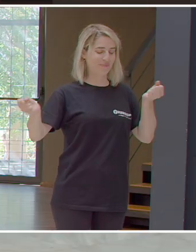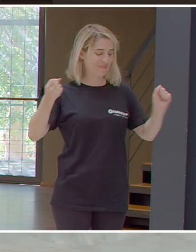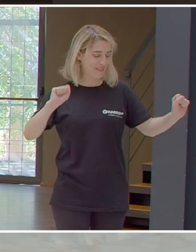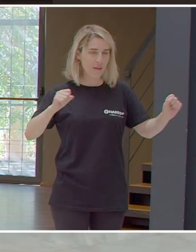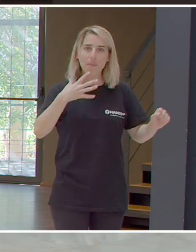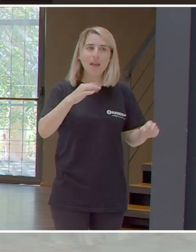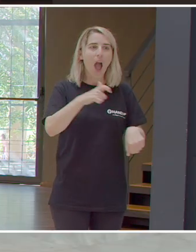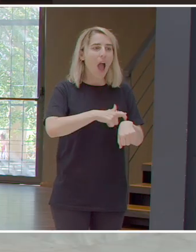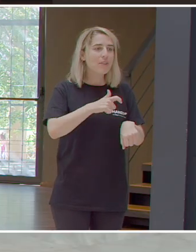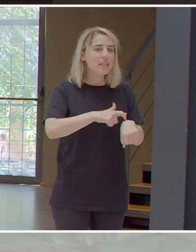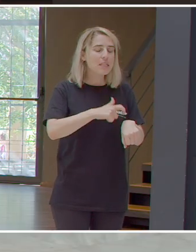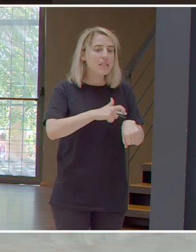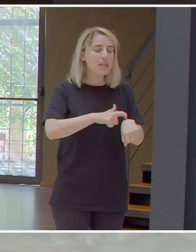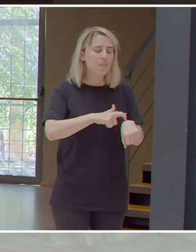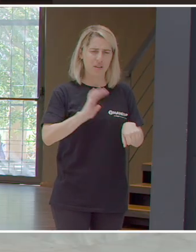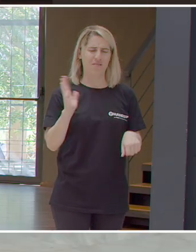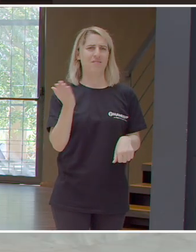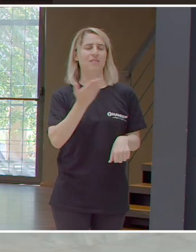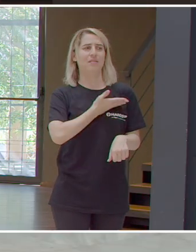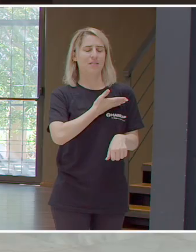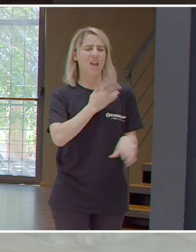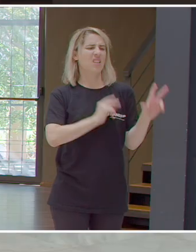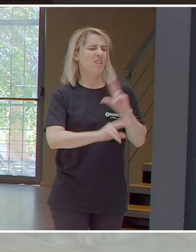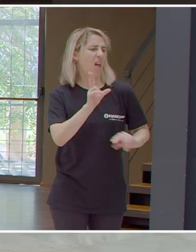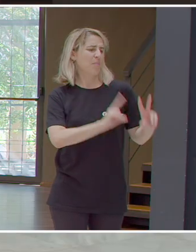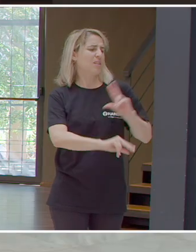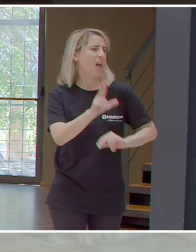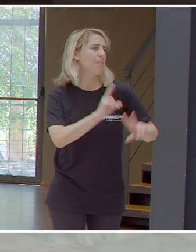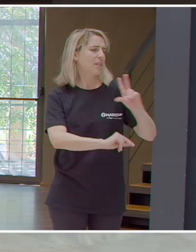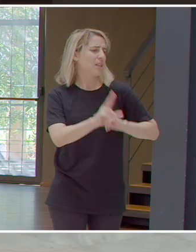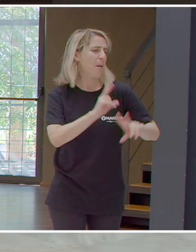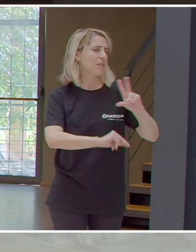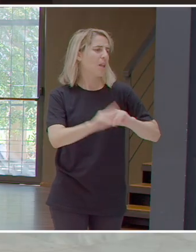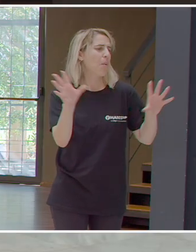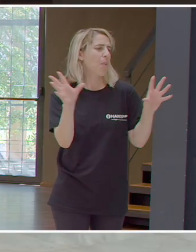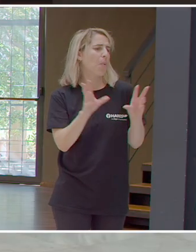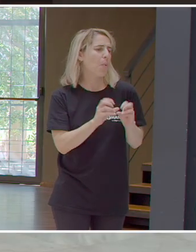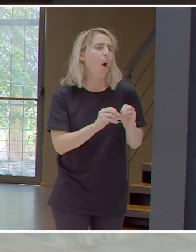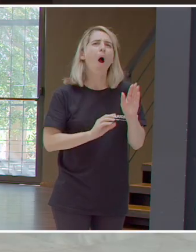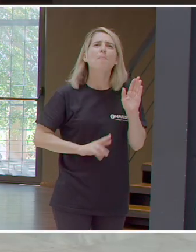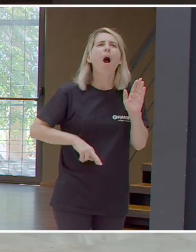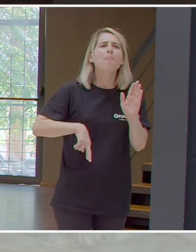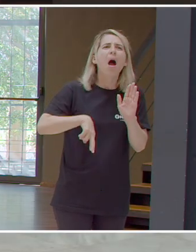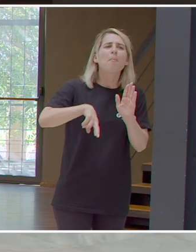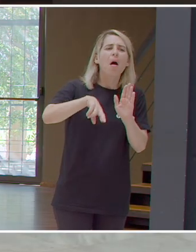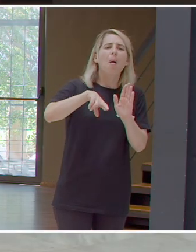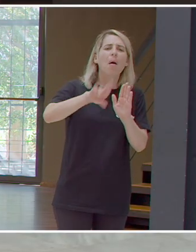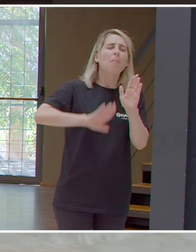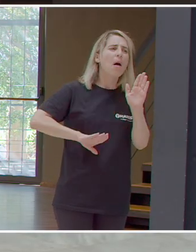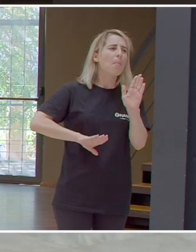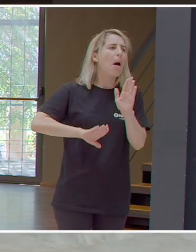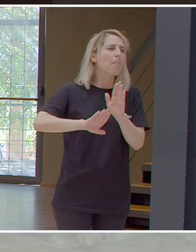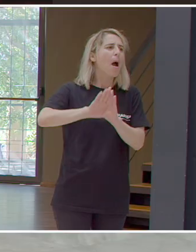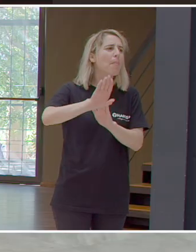that we're talking so much about the incidents are like on the rise, more and more people get sick, but we're